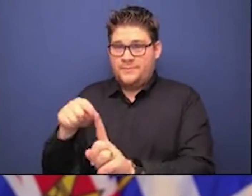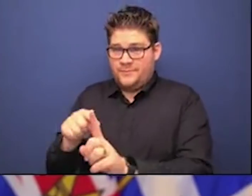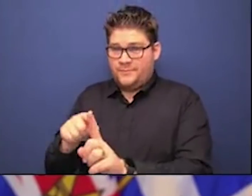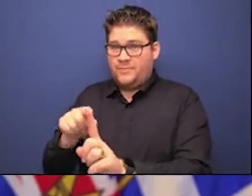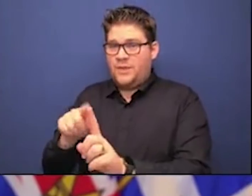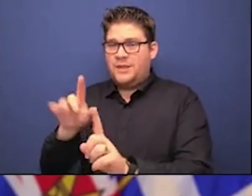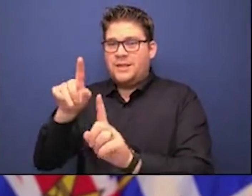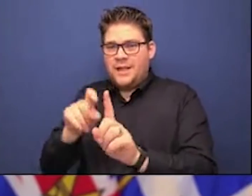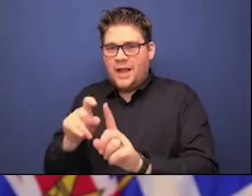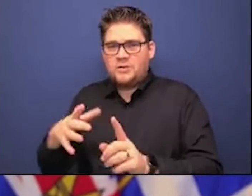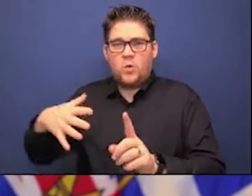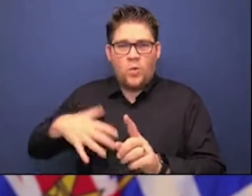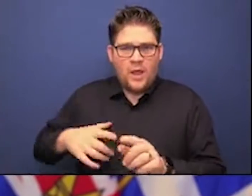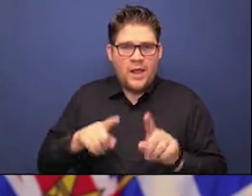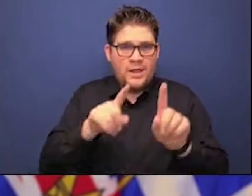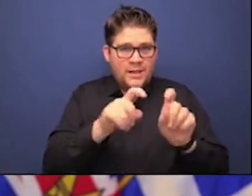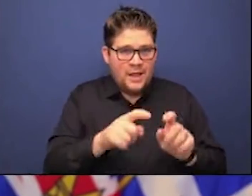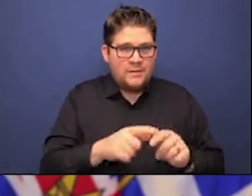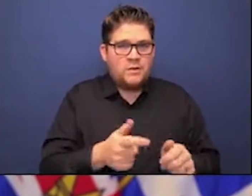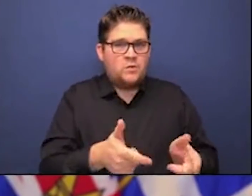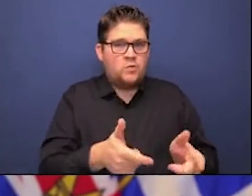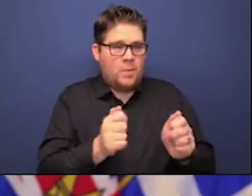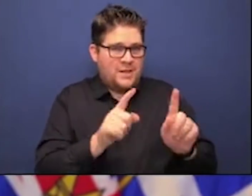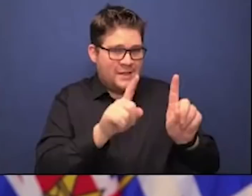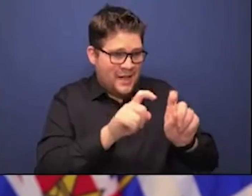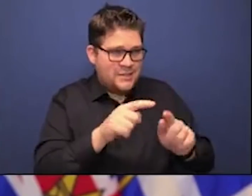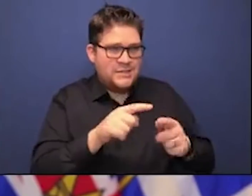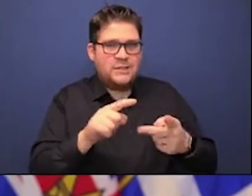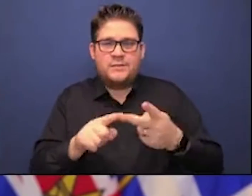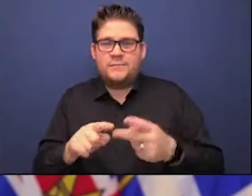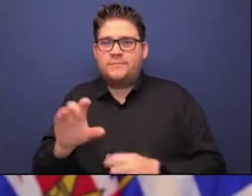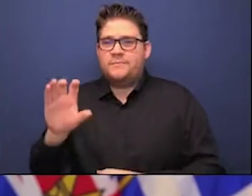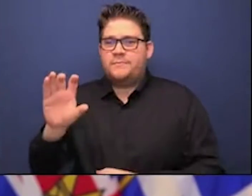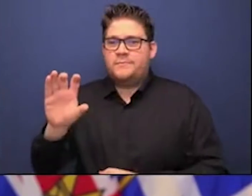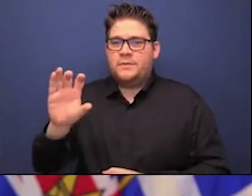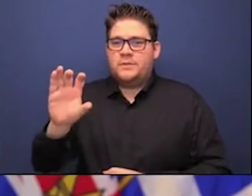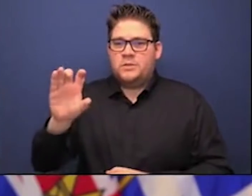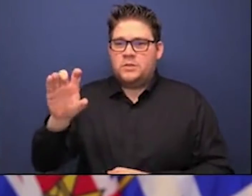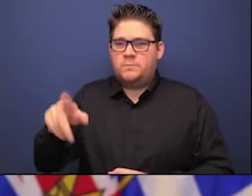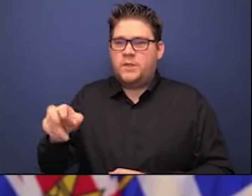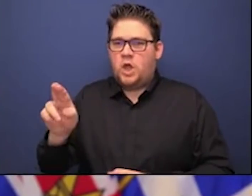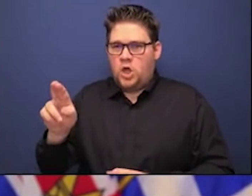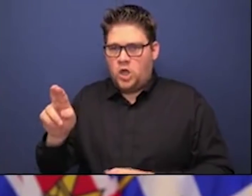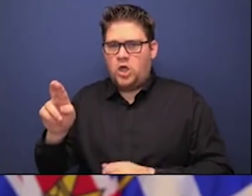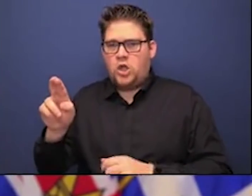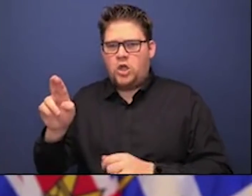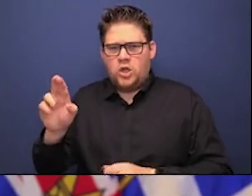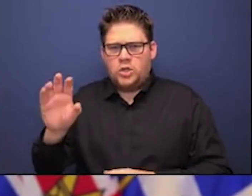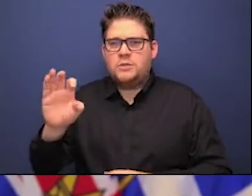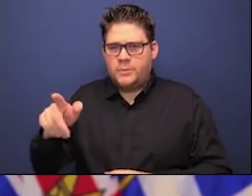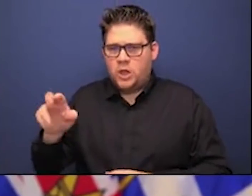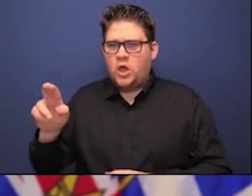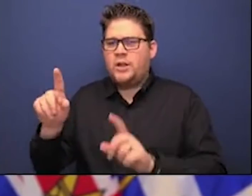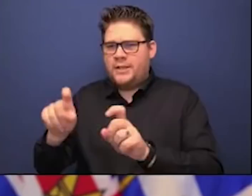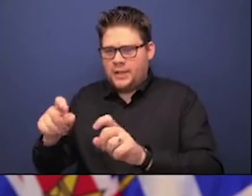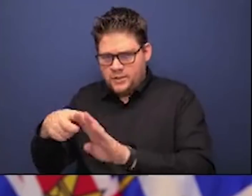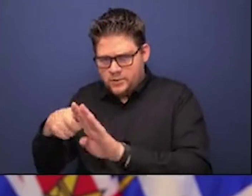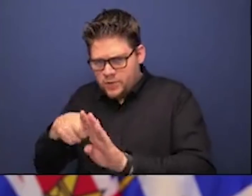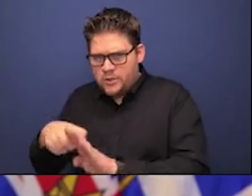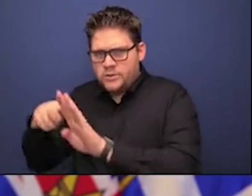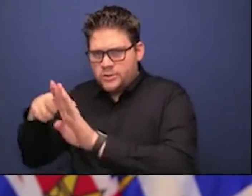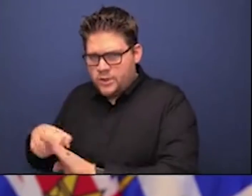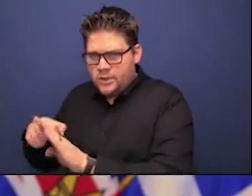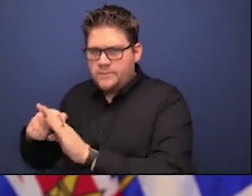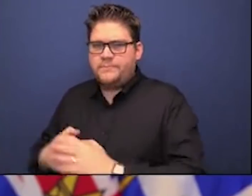tests to be sure, the PCR being more accurate. We did have one false positive on the rapid test, but it was repeatedly negative